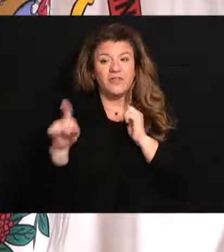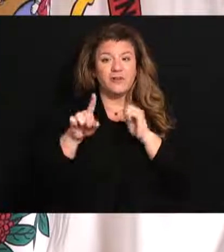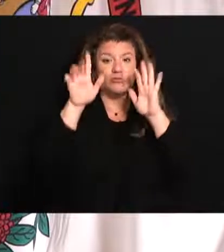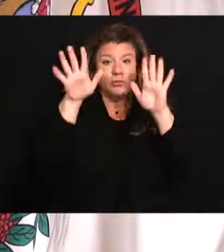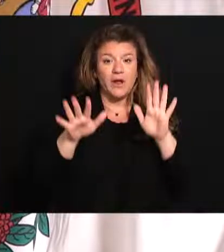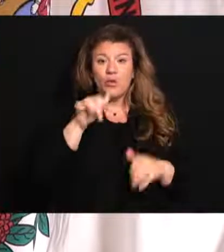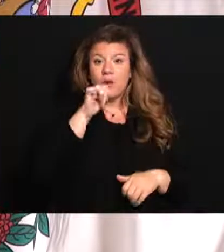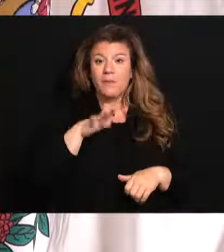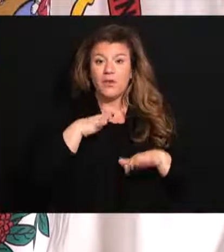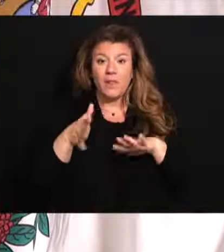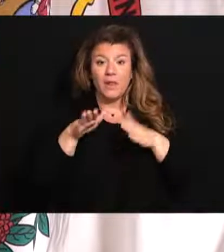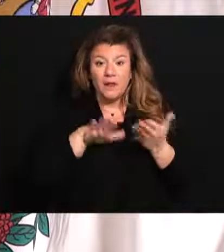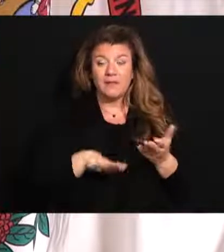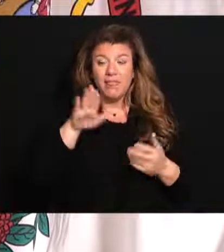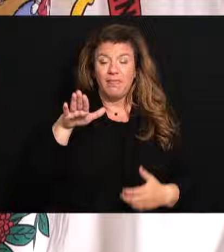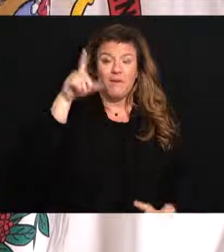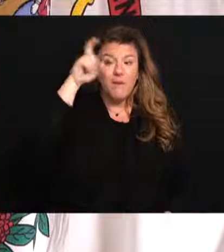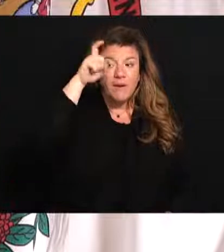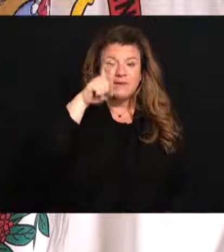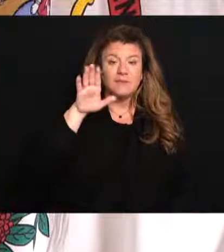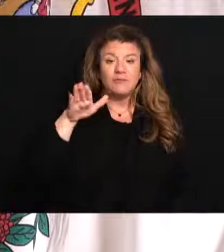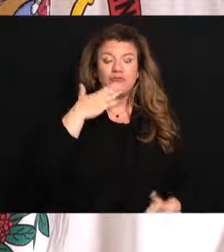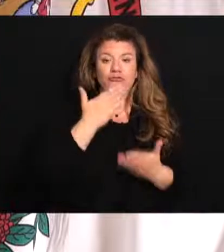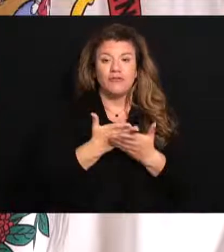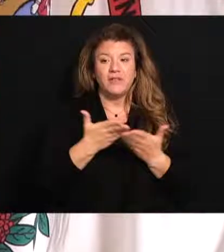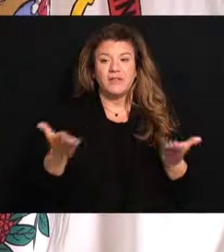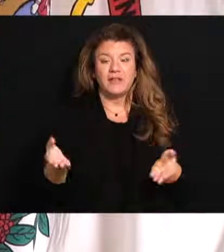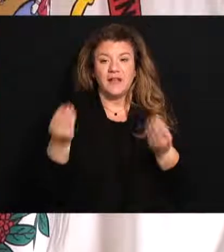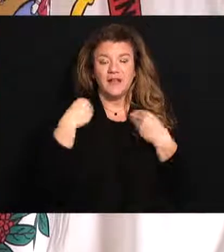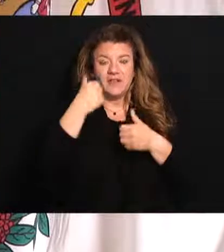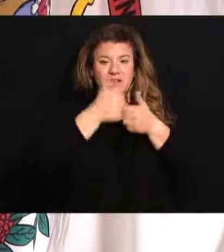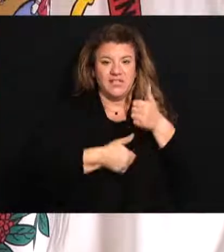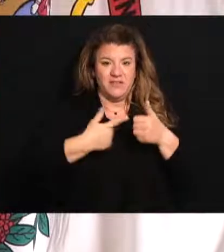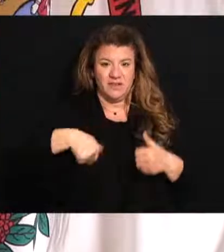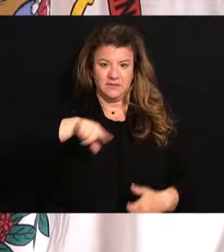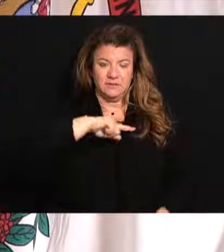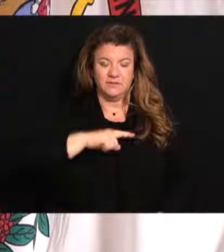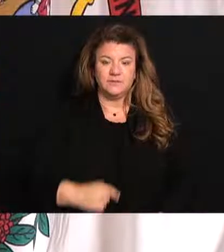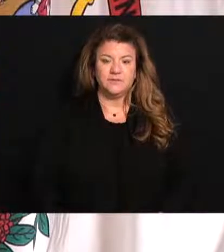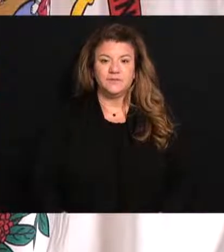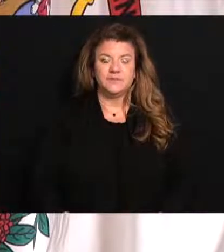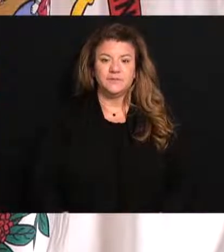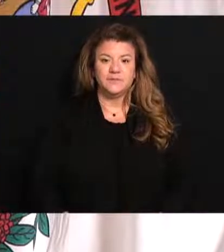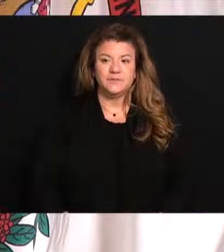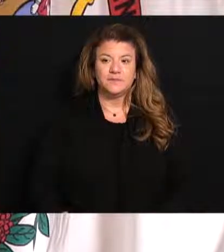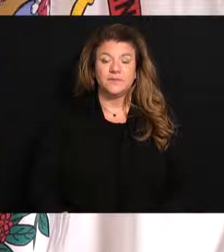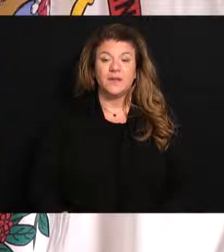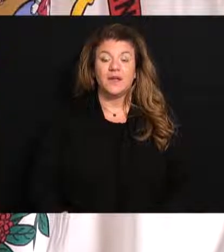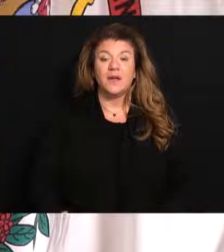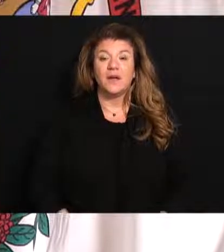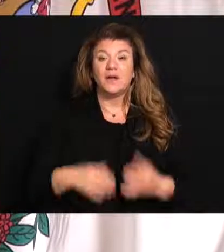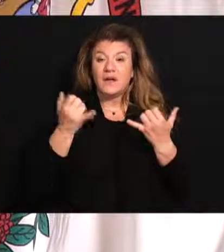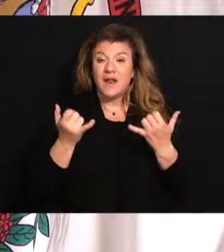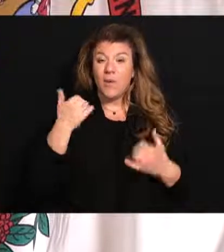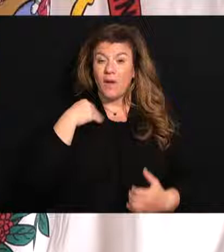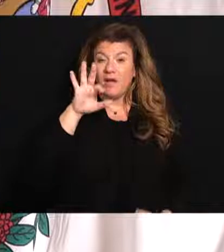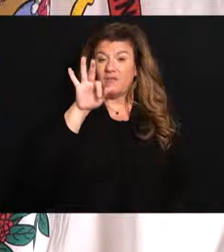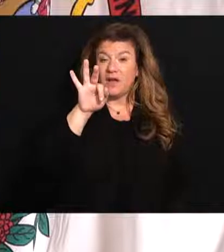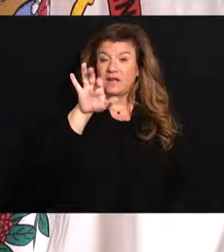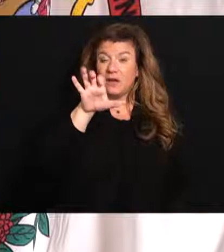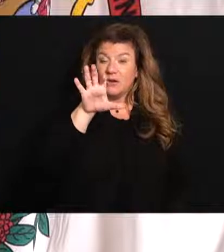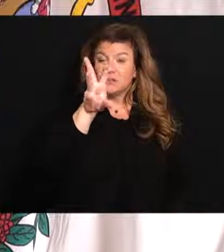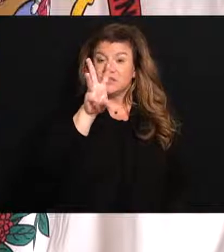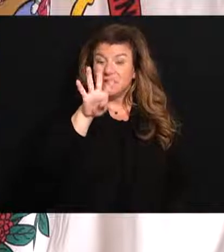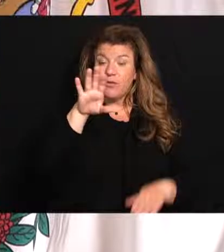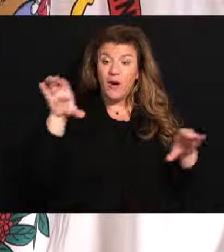lost, all the wisdom, all the goodness that they've given each and every one of us. We're up to 1,964